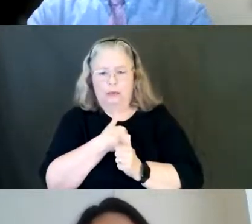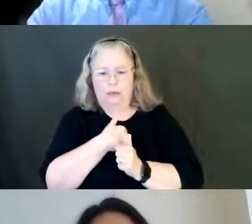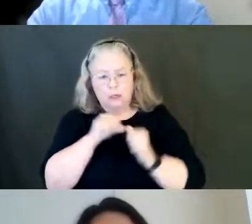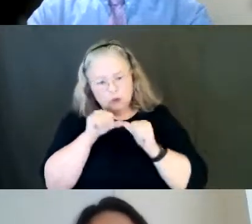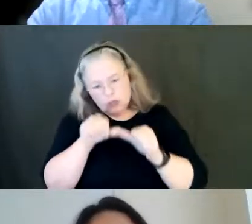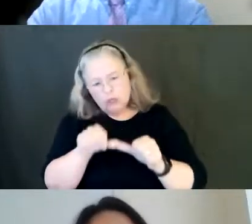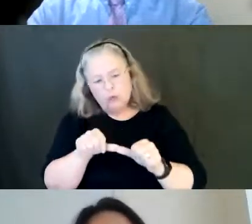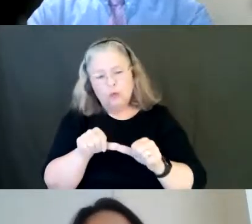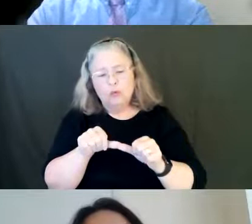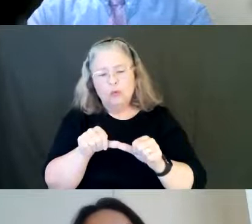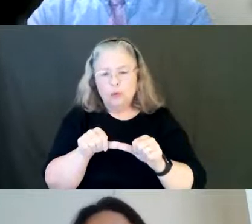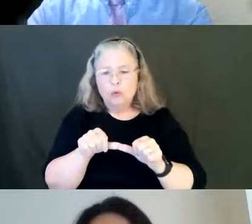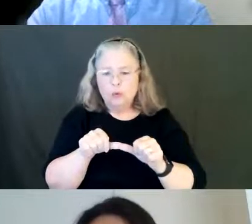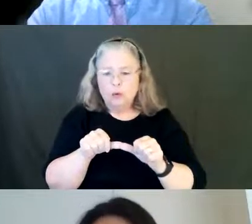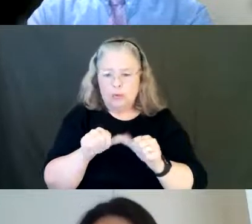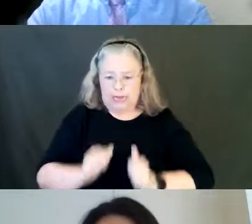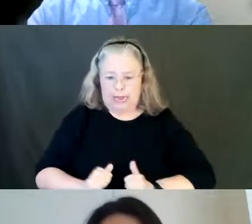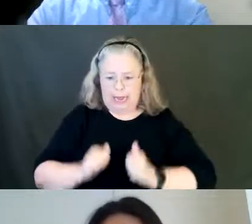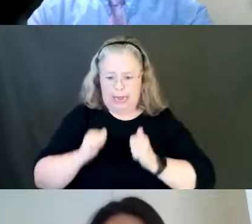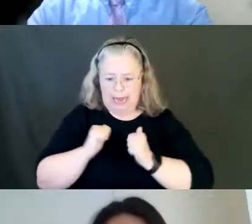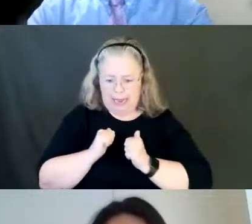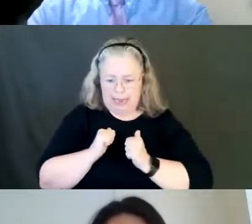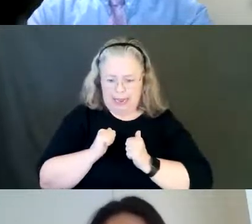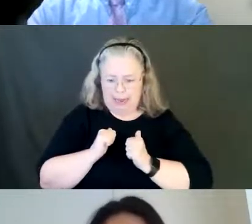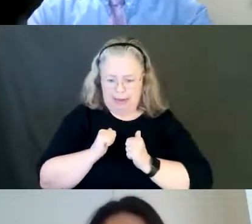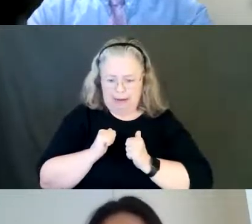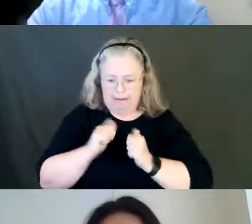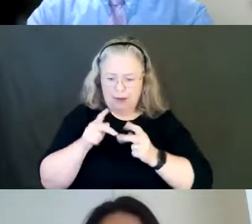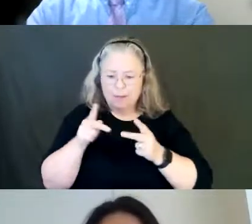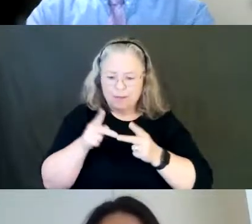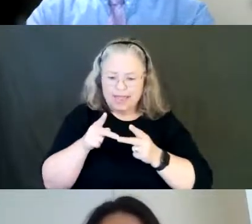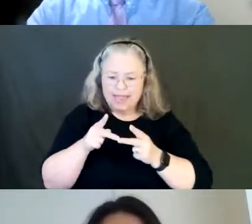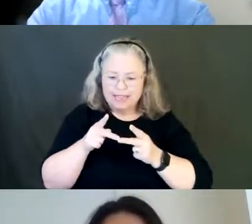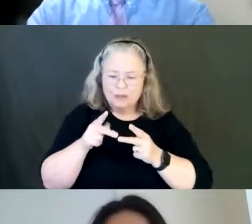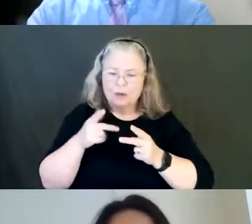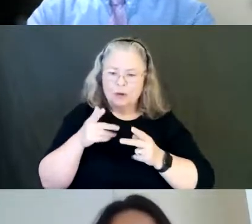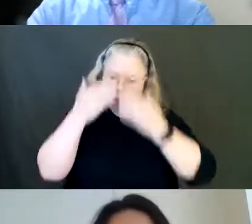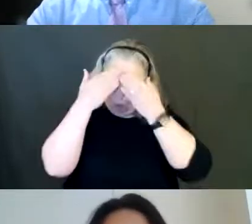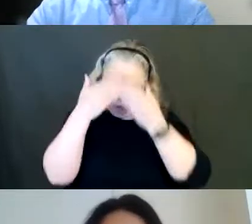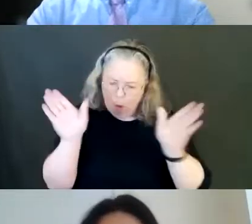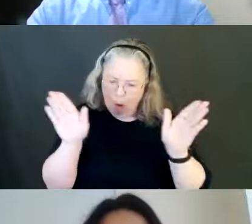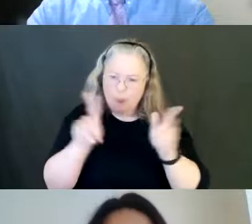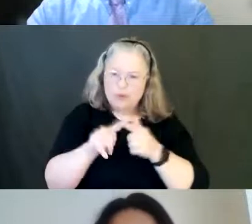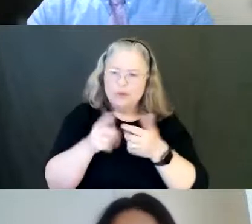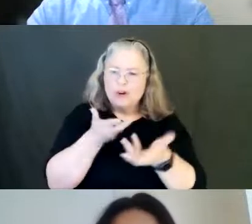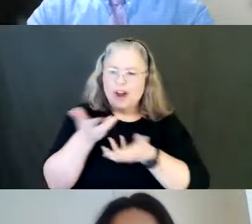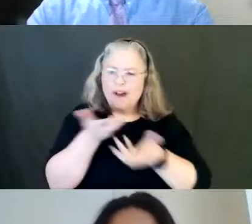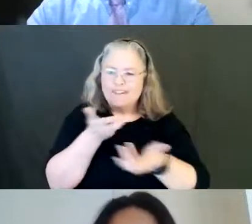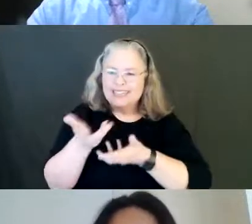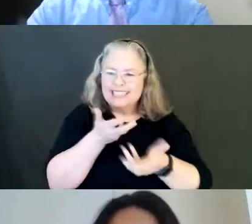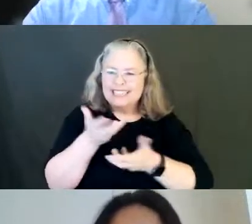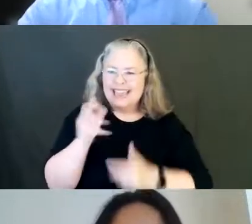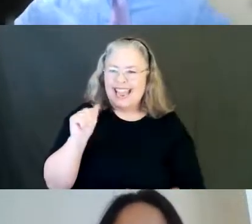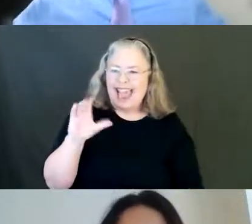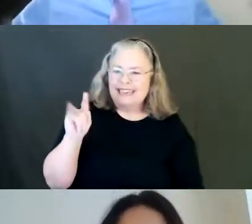continue to live in that place of conversation? That it's the active conversations you're having that